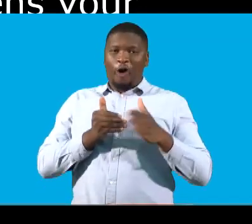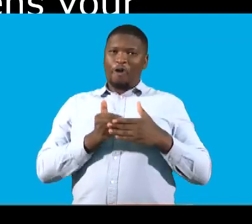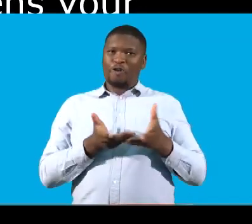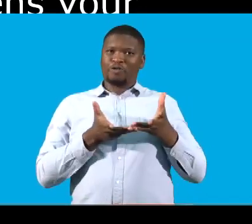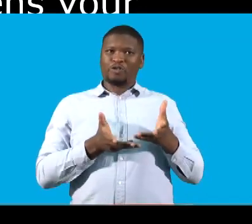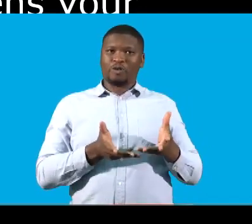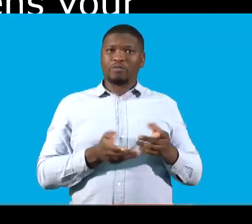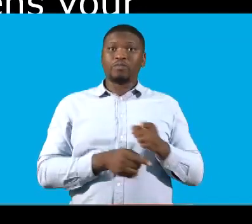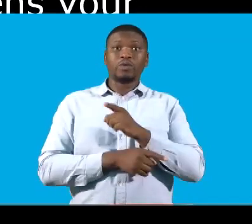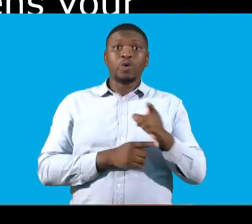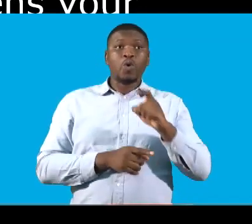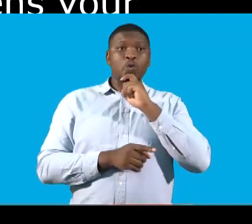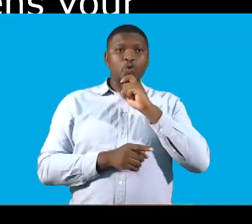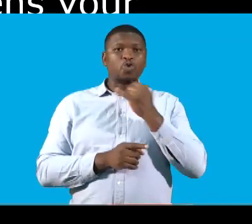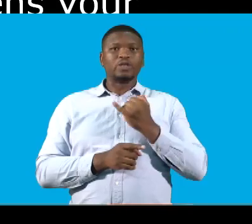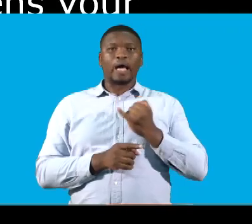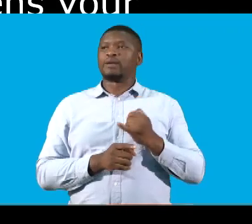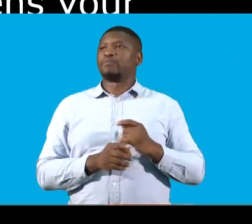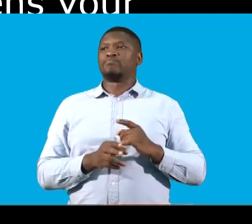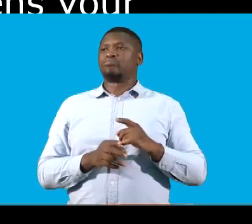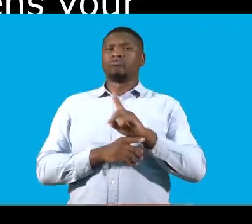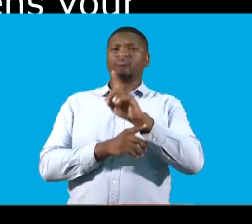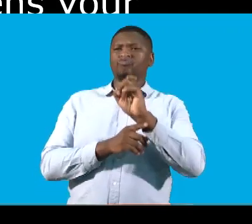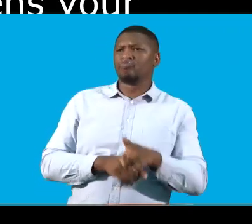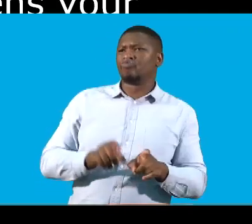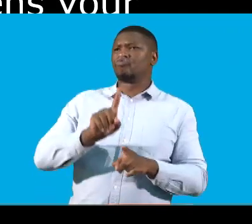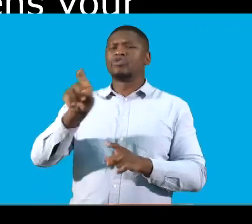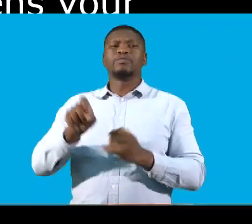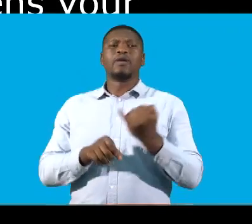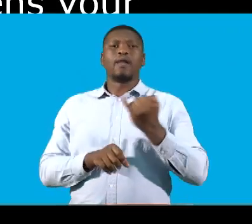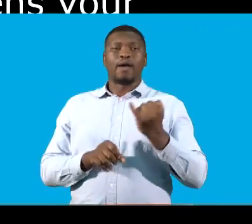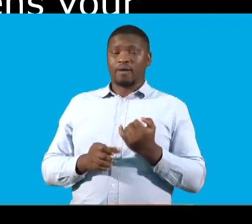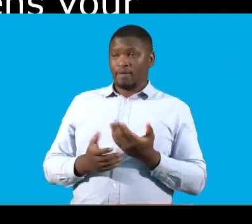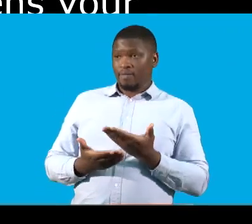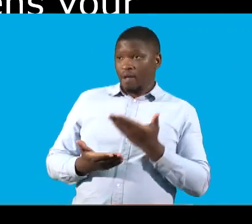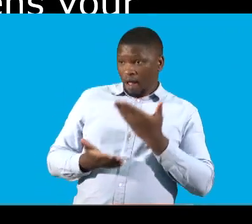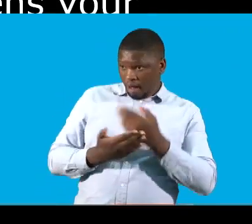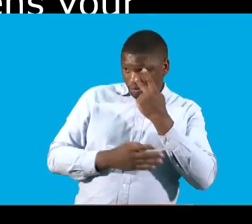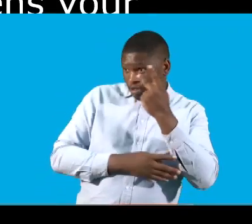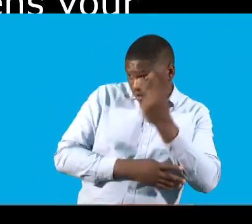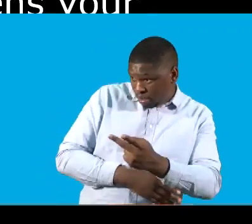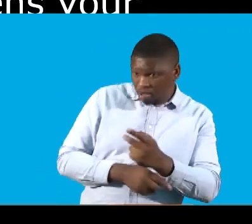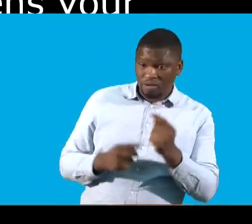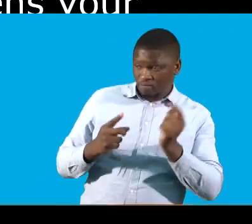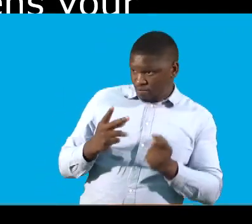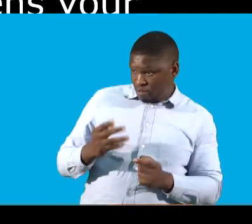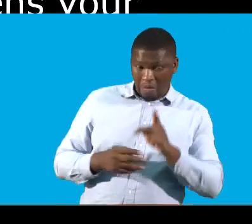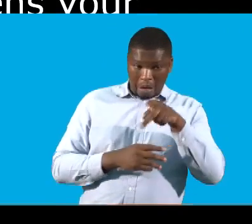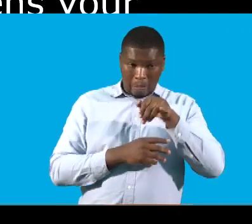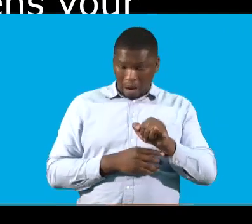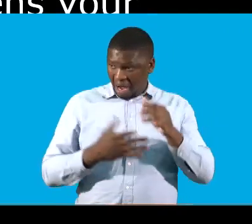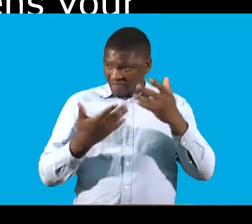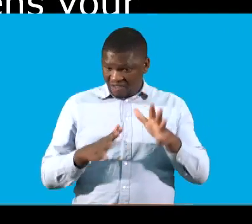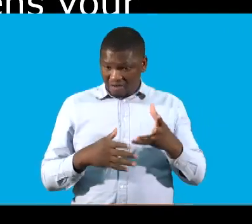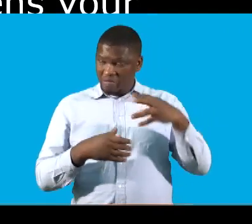Okay, this is your closing argument. Never use rhetorical questions. So don't ask questions like, can